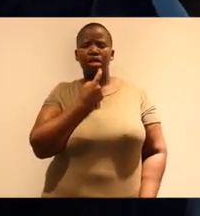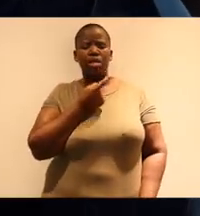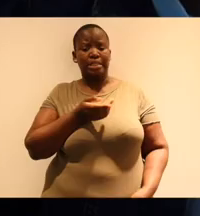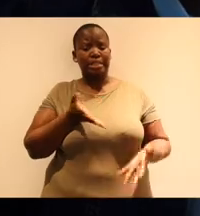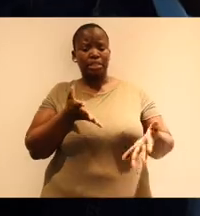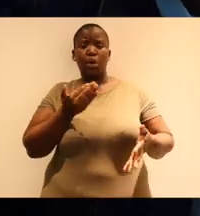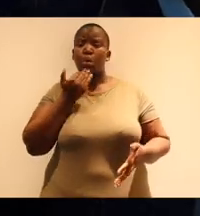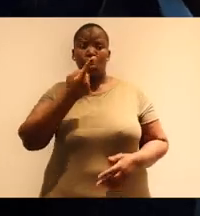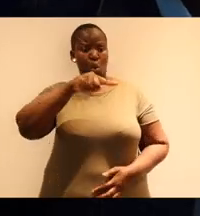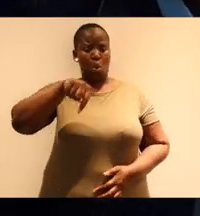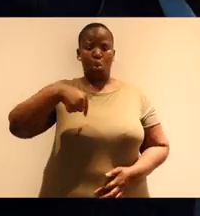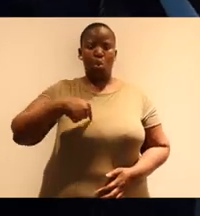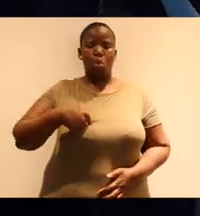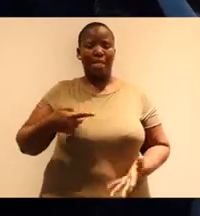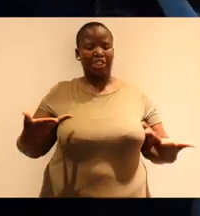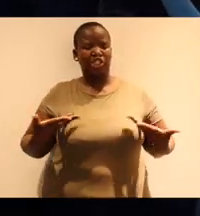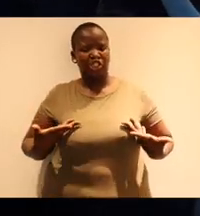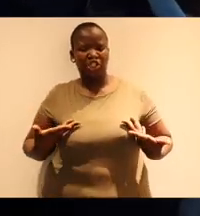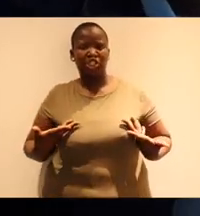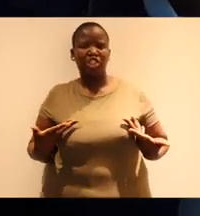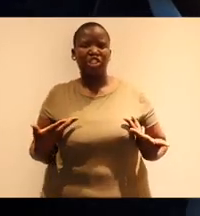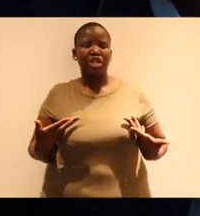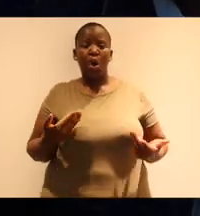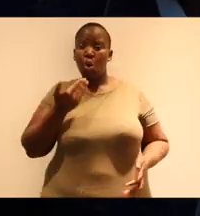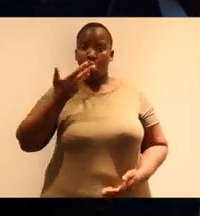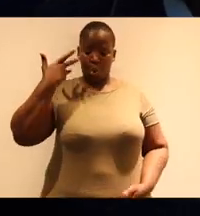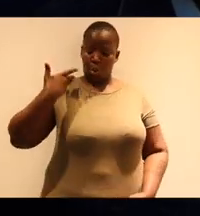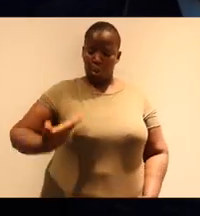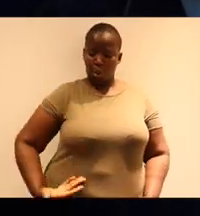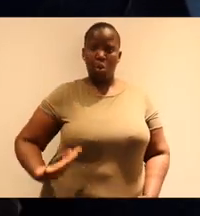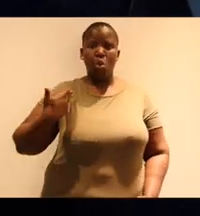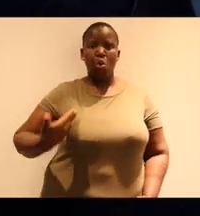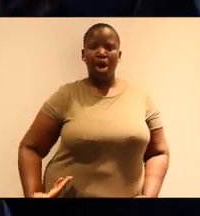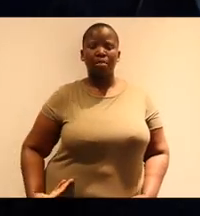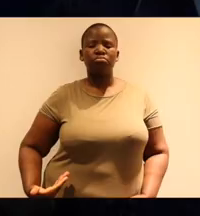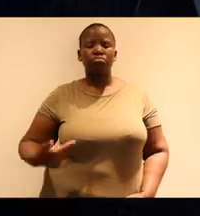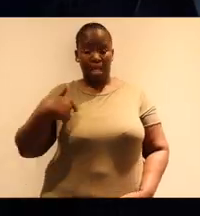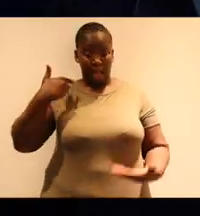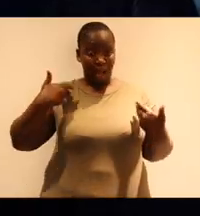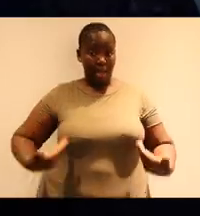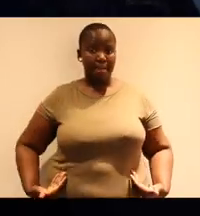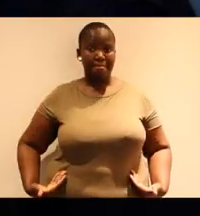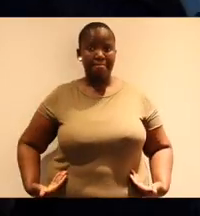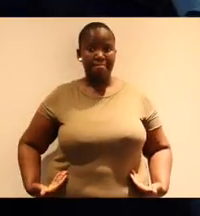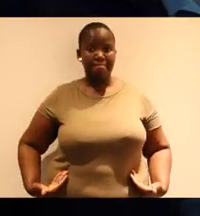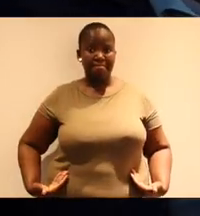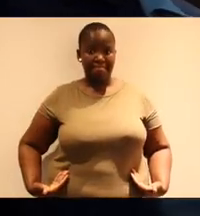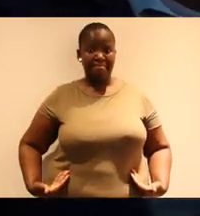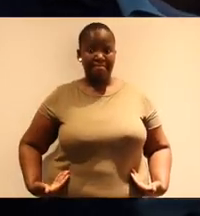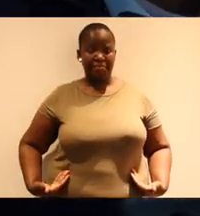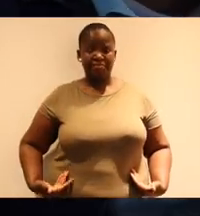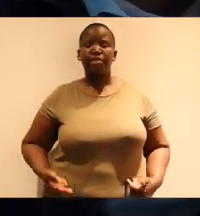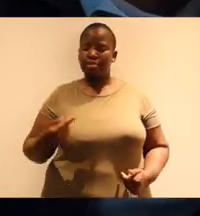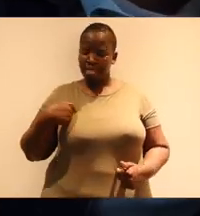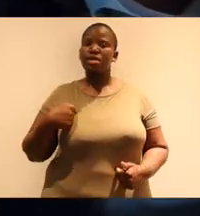are, and this is who I am. I am, and I am going to